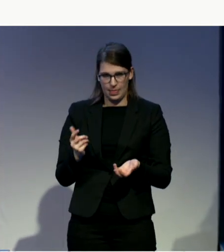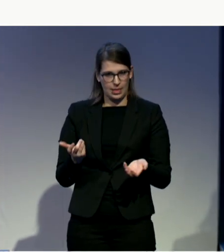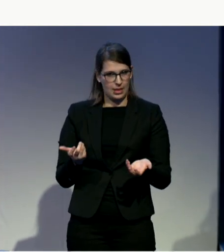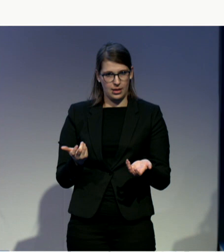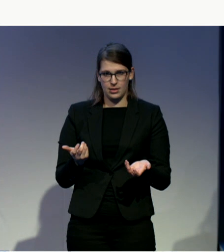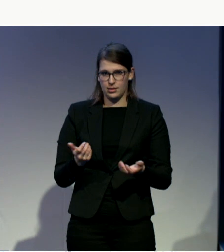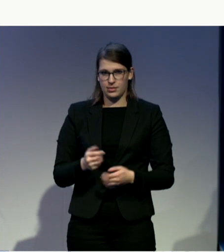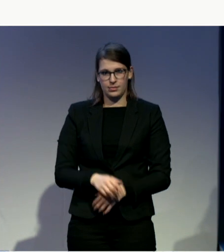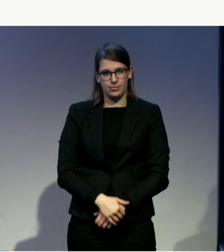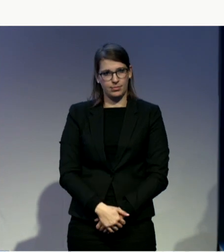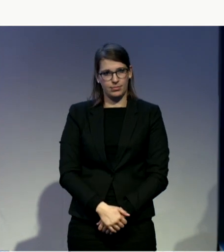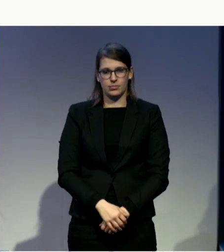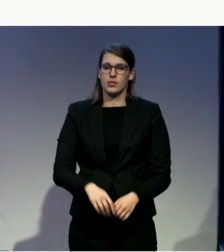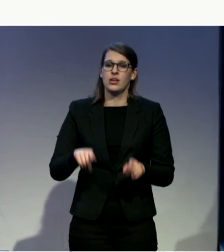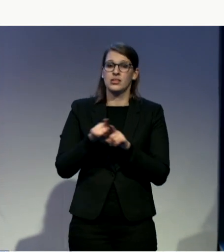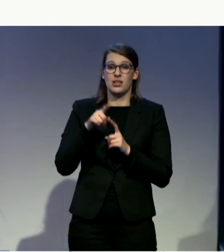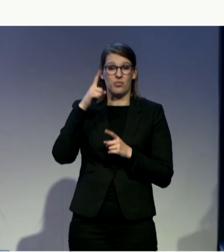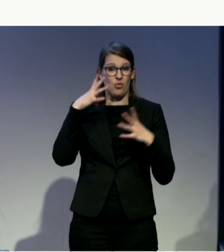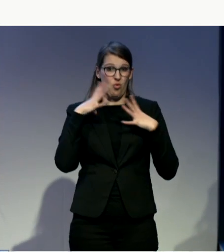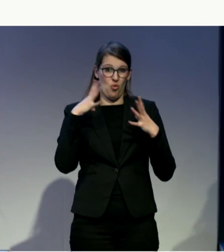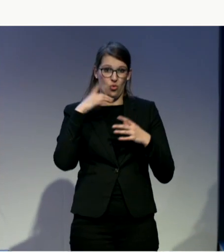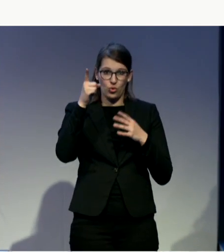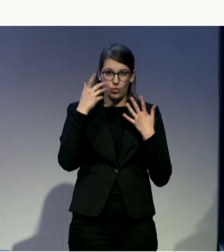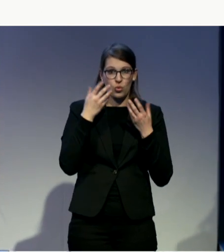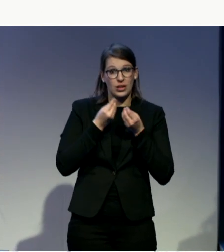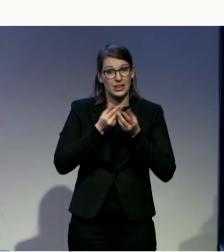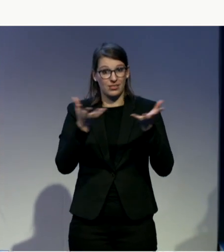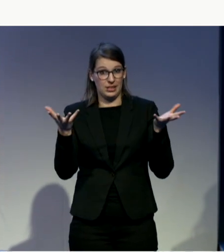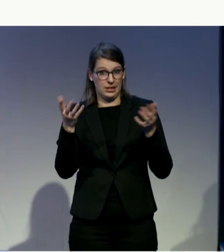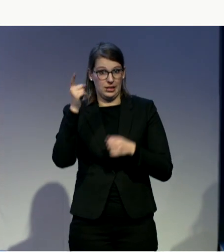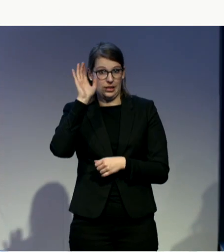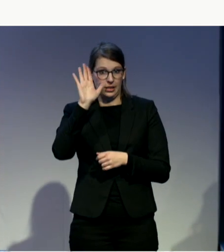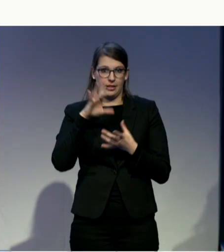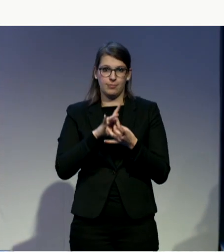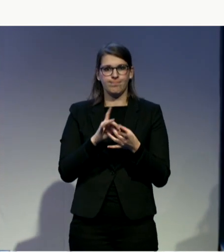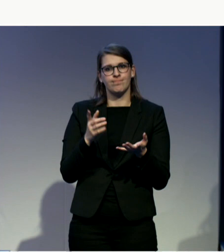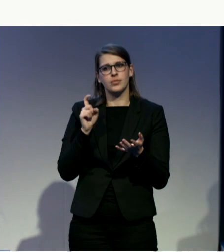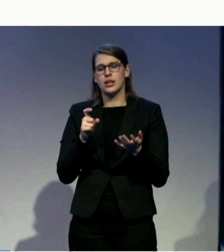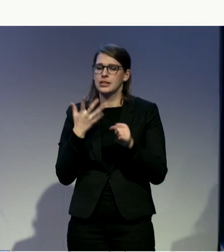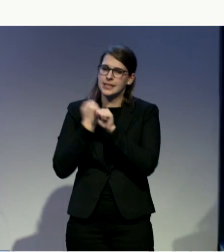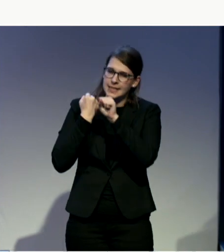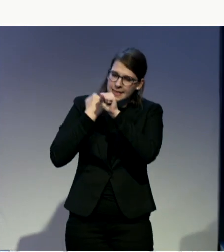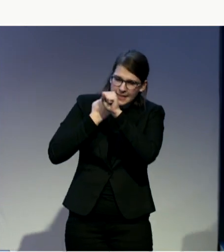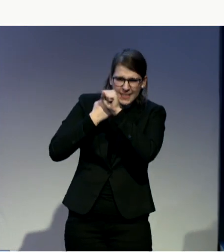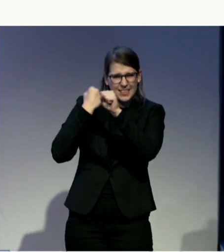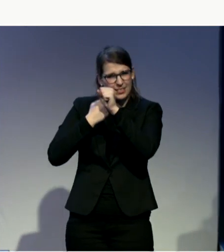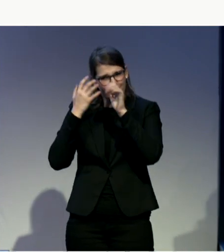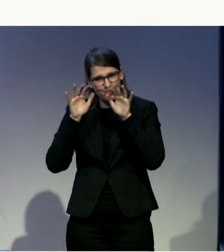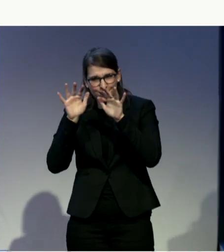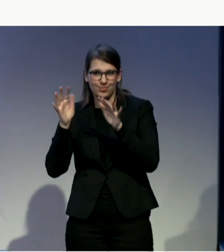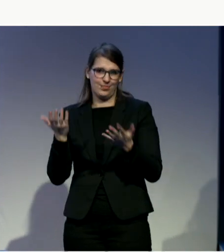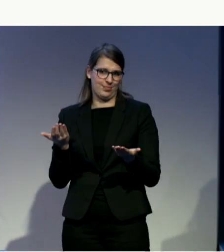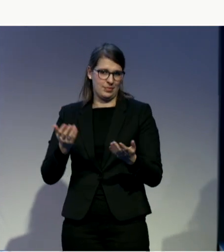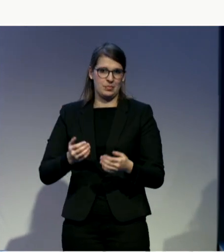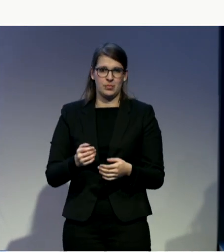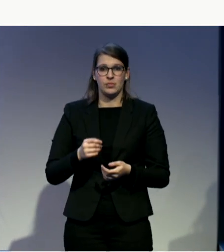diversity in Hollywood, and that will go in many different directions. But as we like to say, the D in diversity is for disability, and